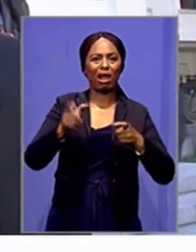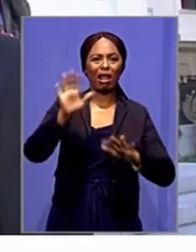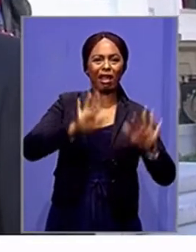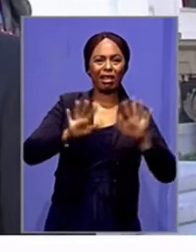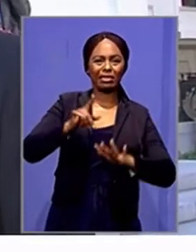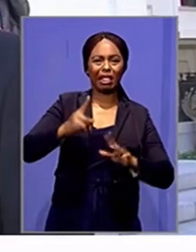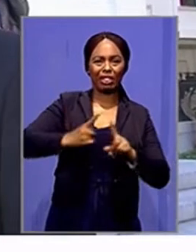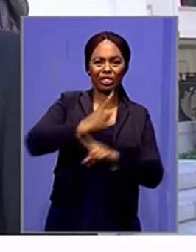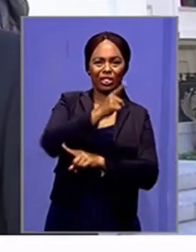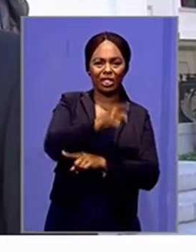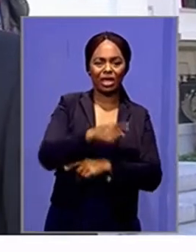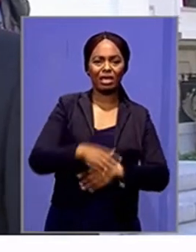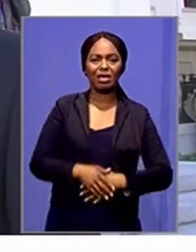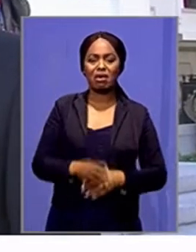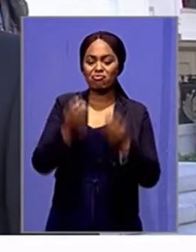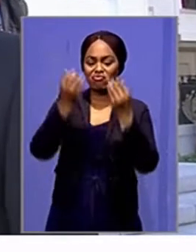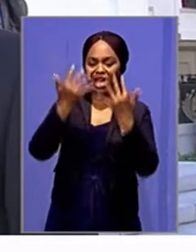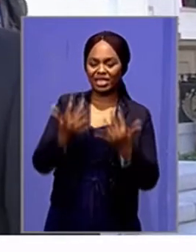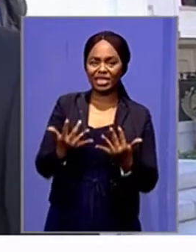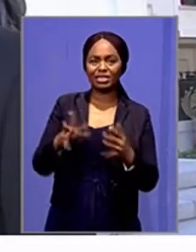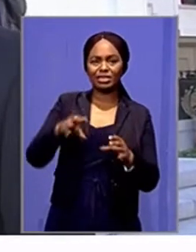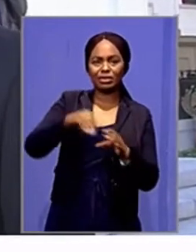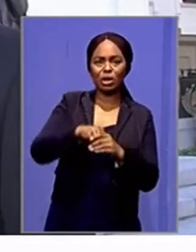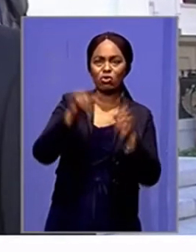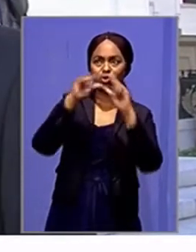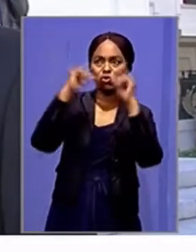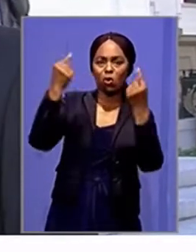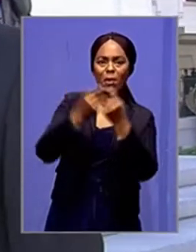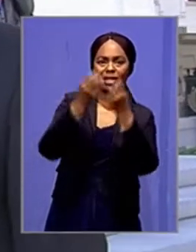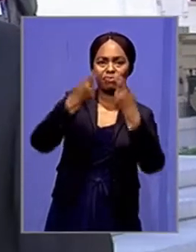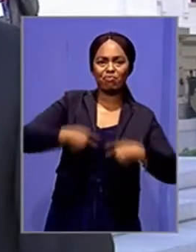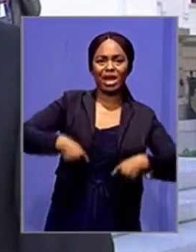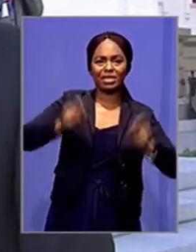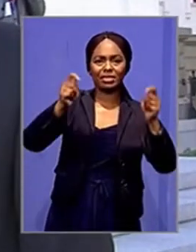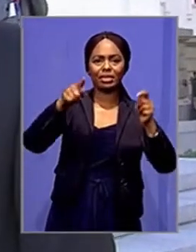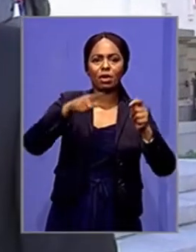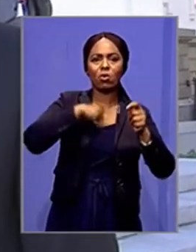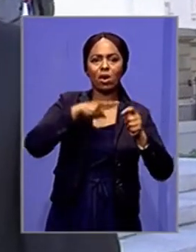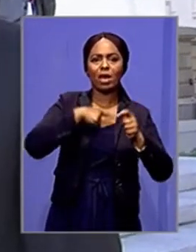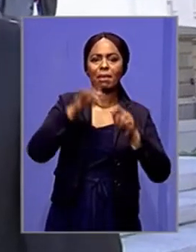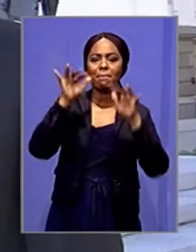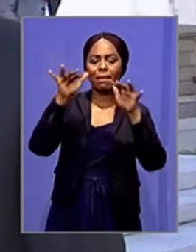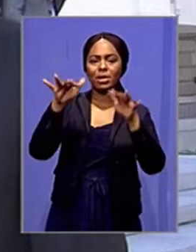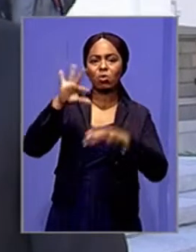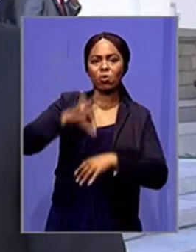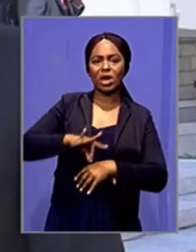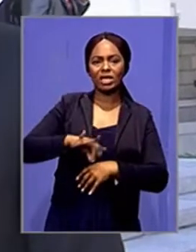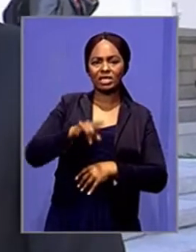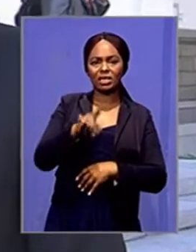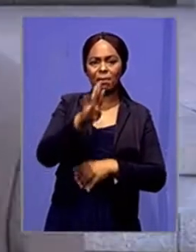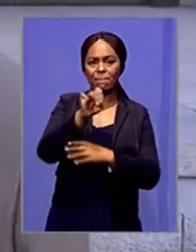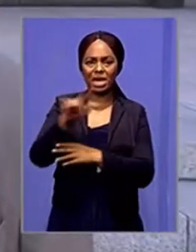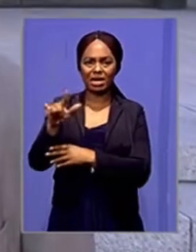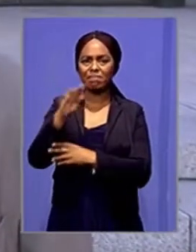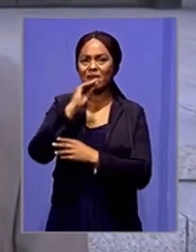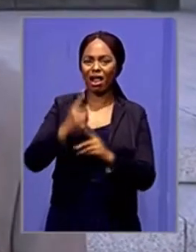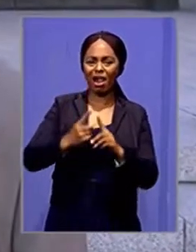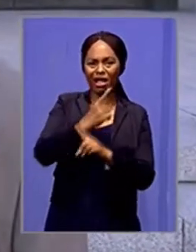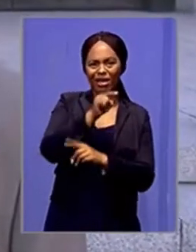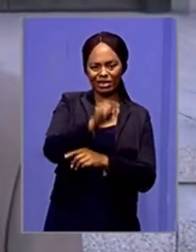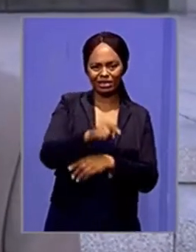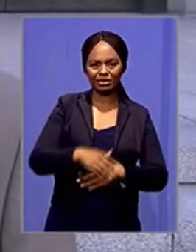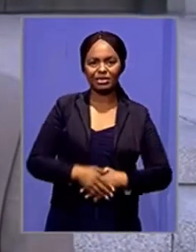does not really curb expenditure, especially with regards to the public wage bill. And it is still out of control. The finance